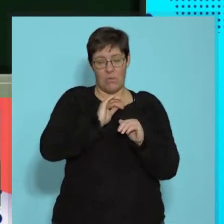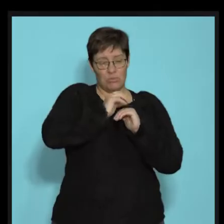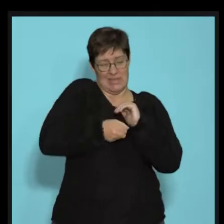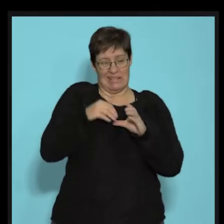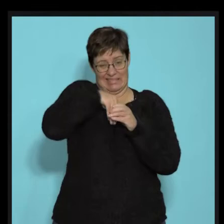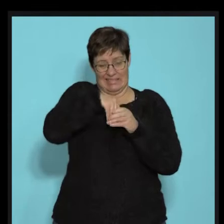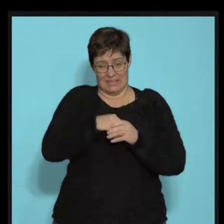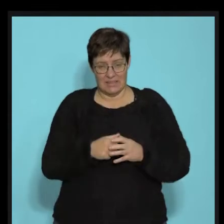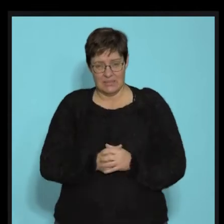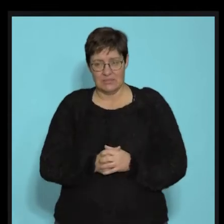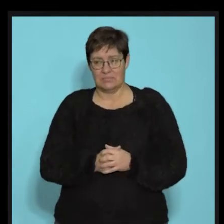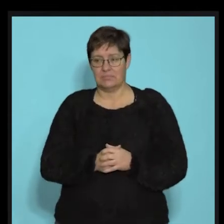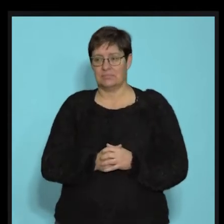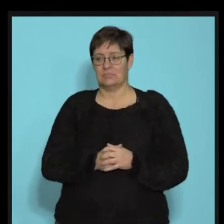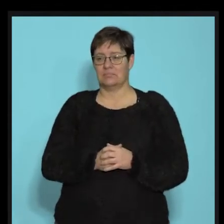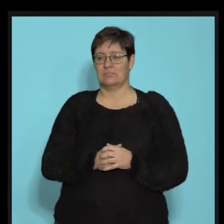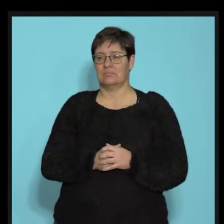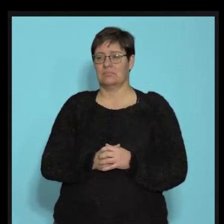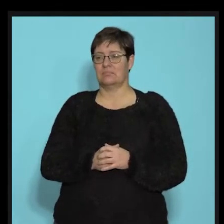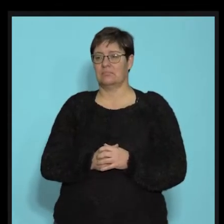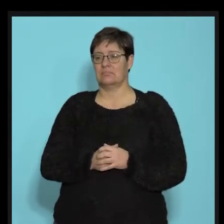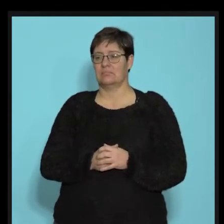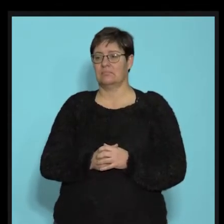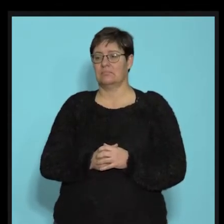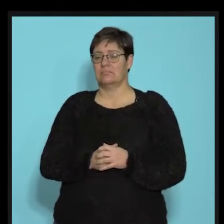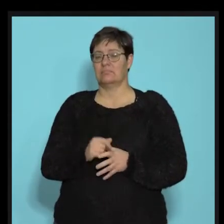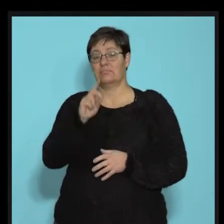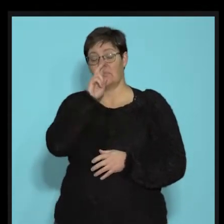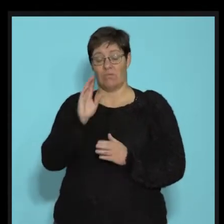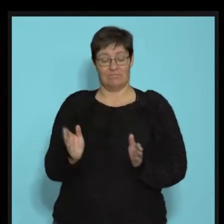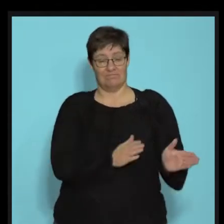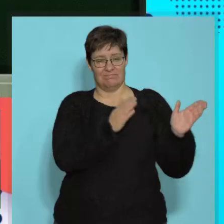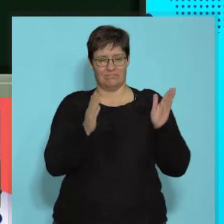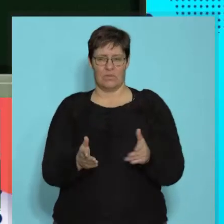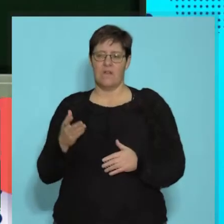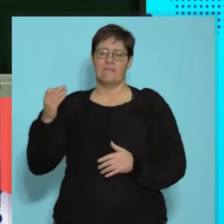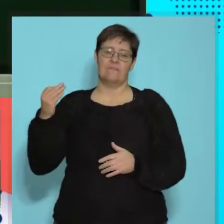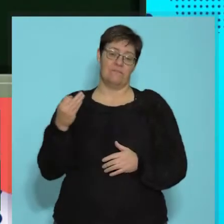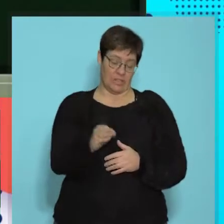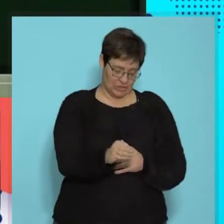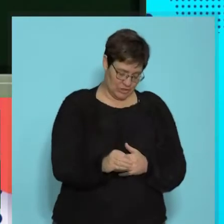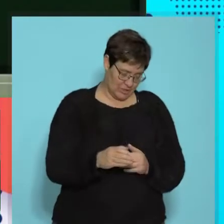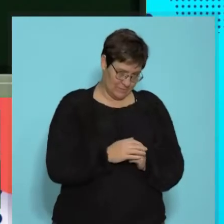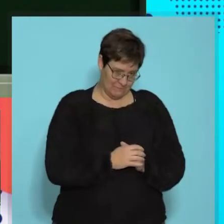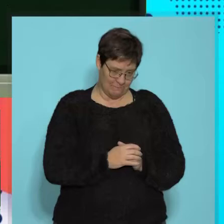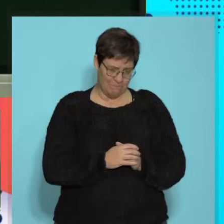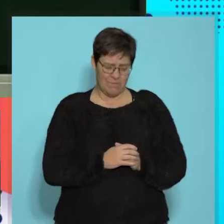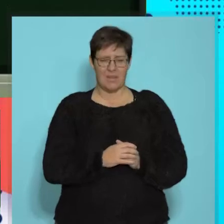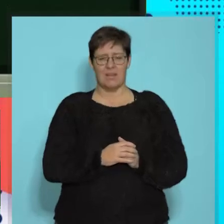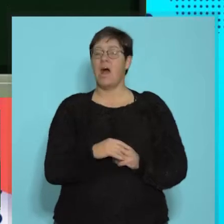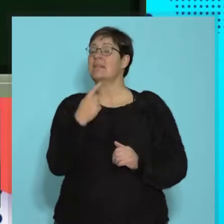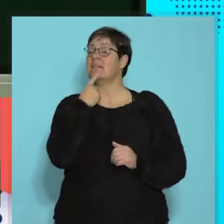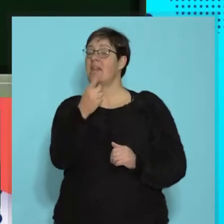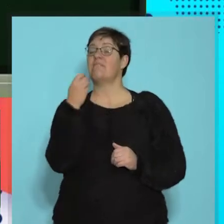nicely. Okay, now we're going to go to, the fish. Now I'm sure as I tell you the fish, you